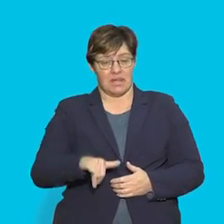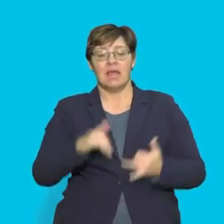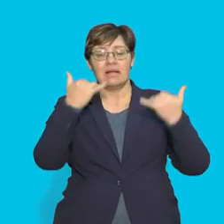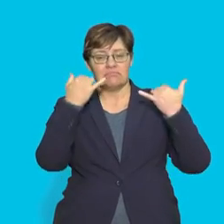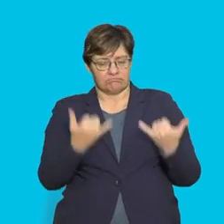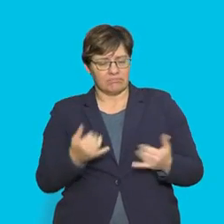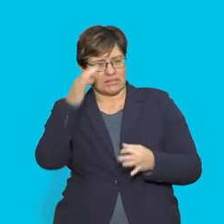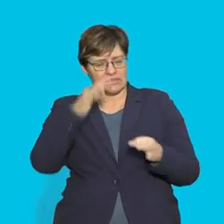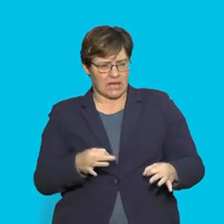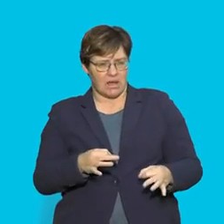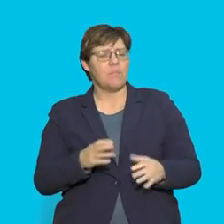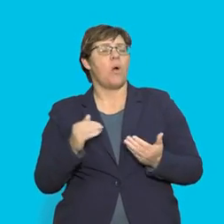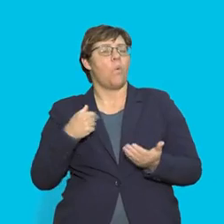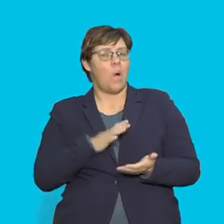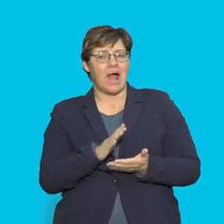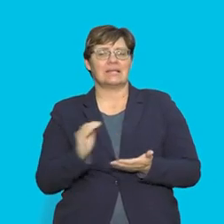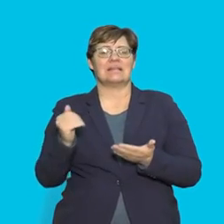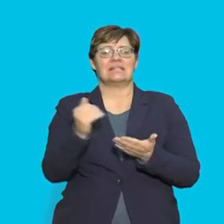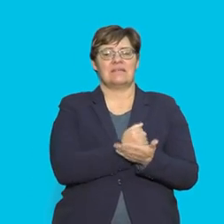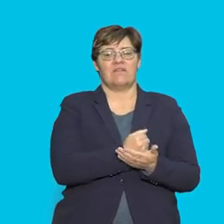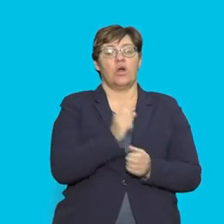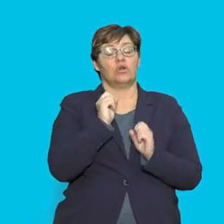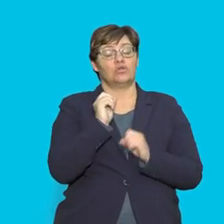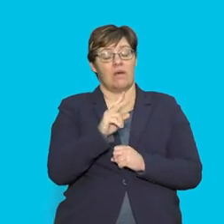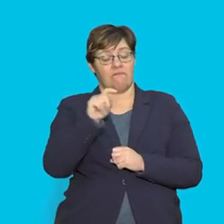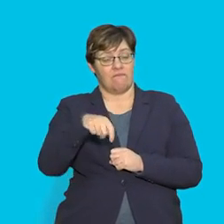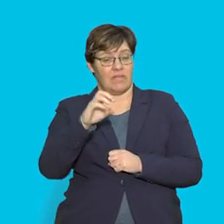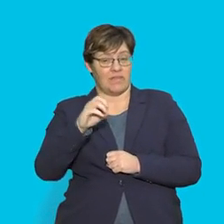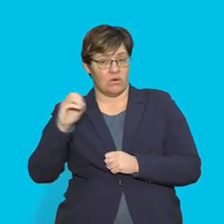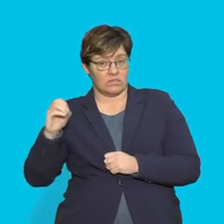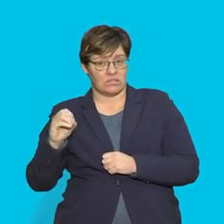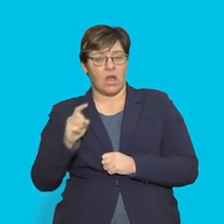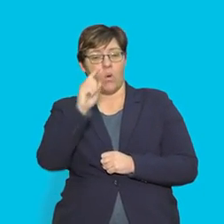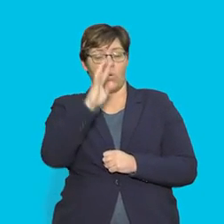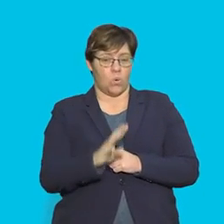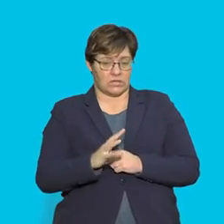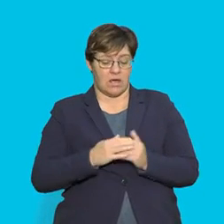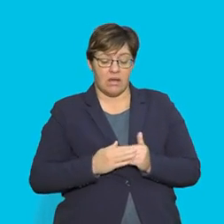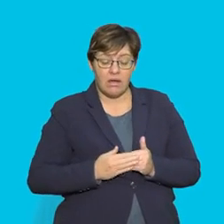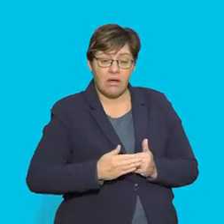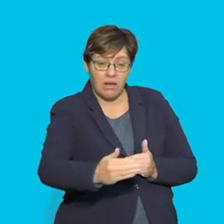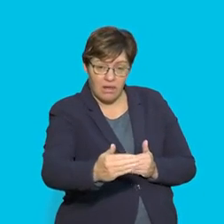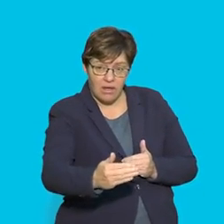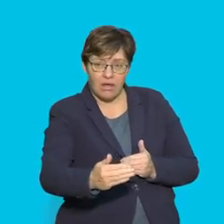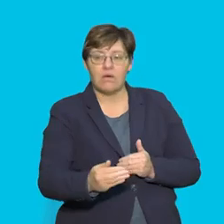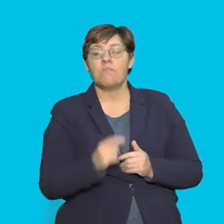decided today that he will save 12,000 per quarter, right? Over the